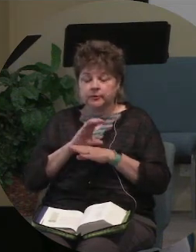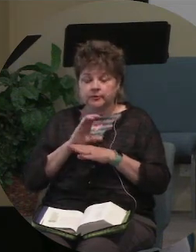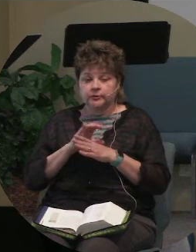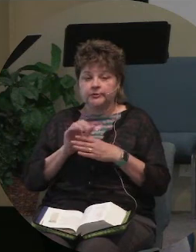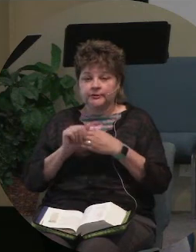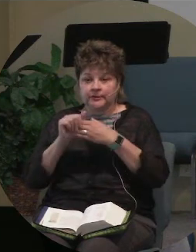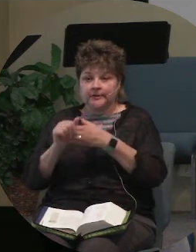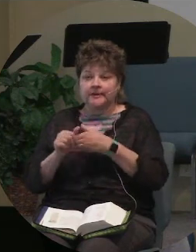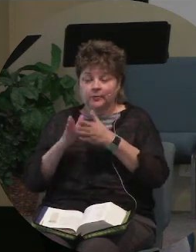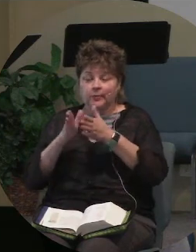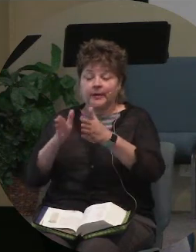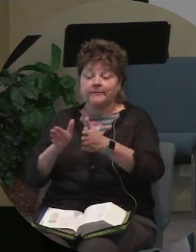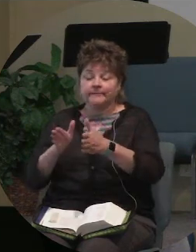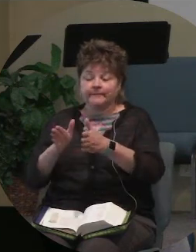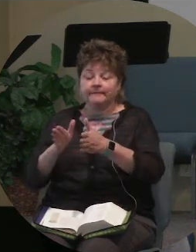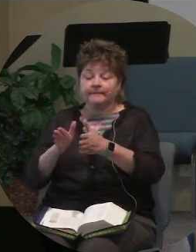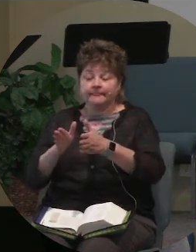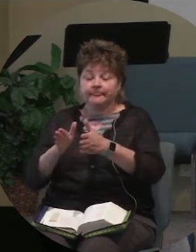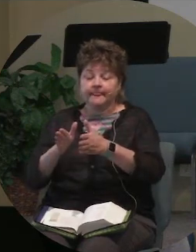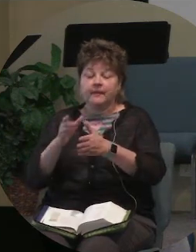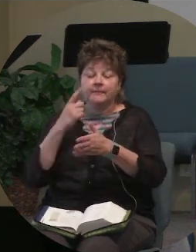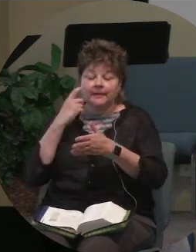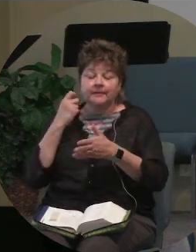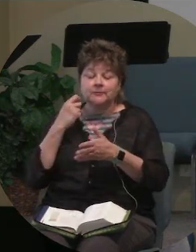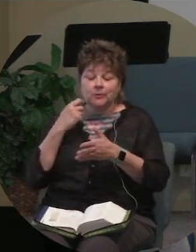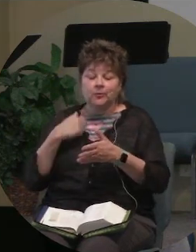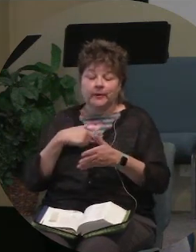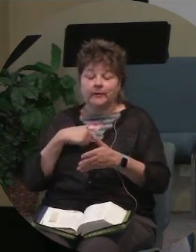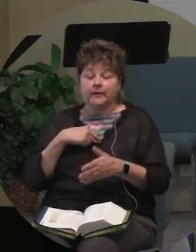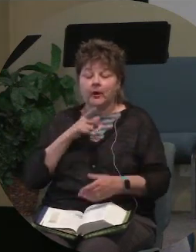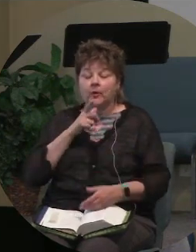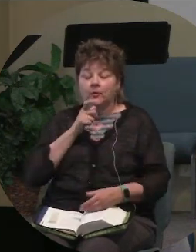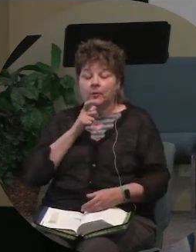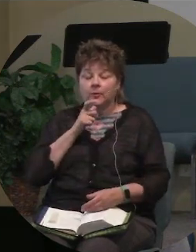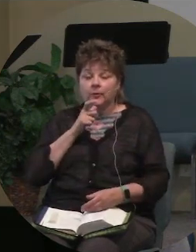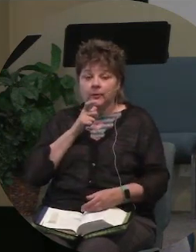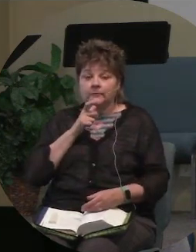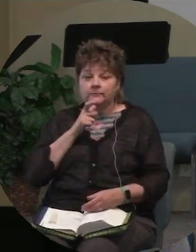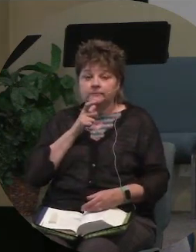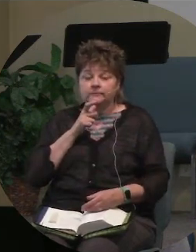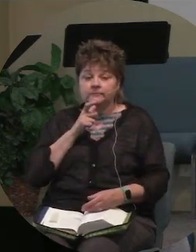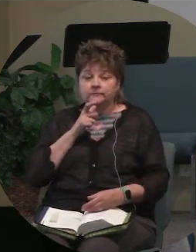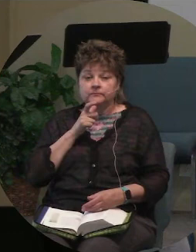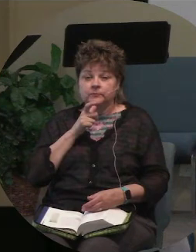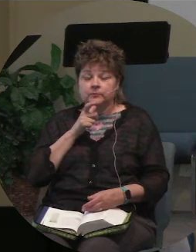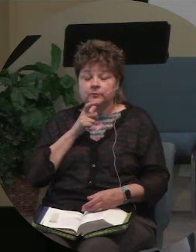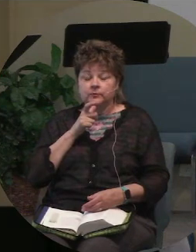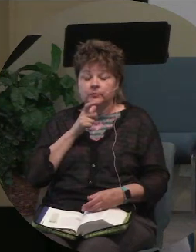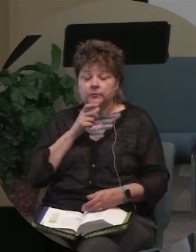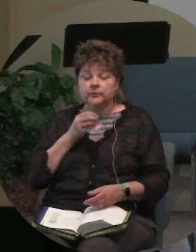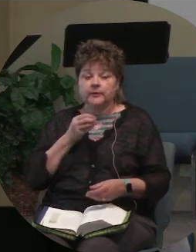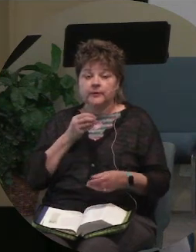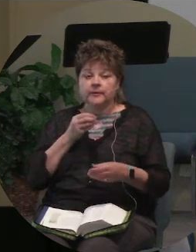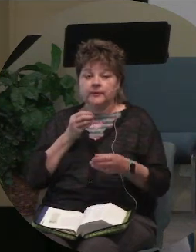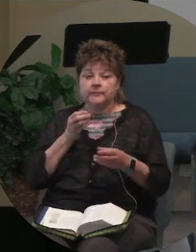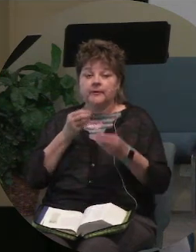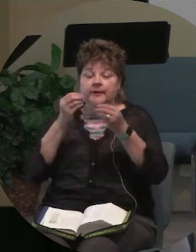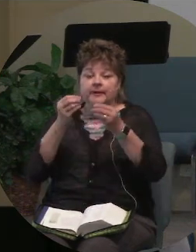way, because we're the ones that ultimately received the greatest act of